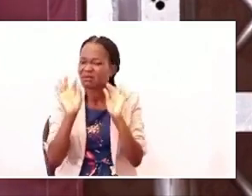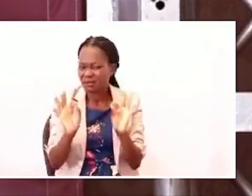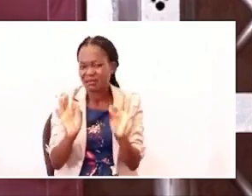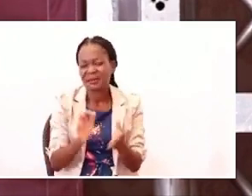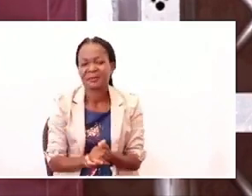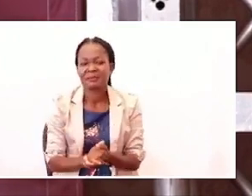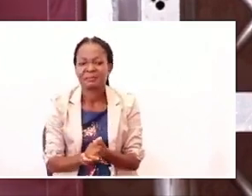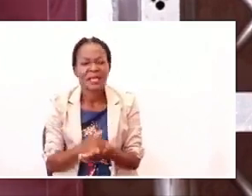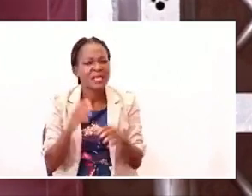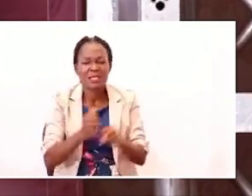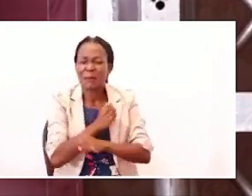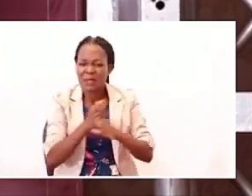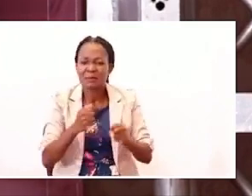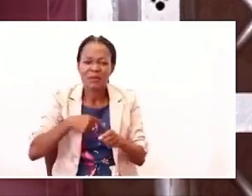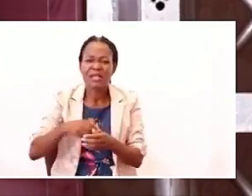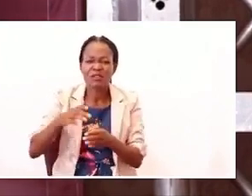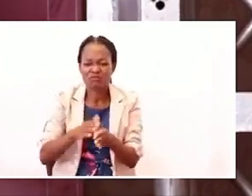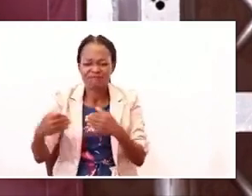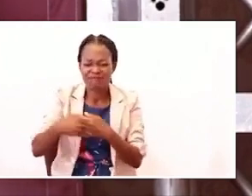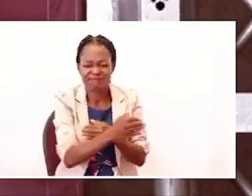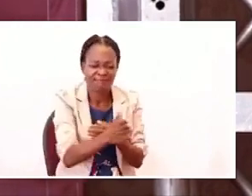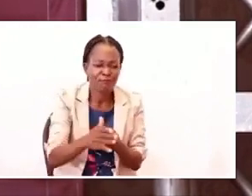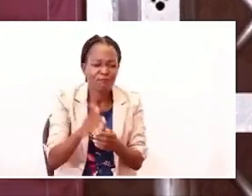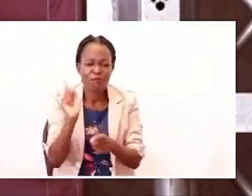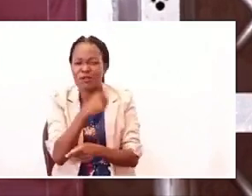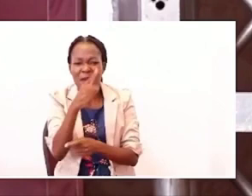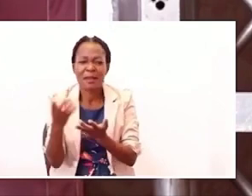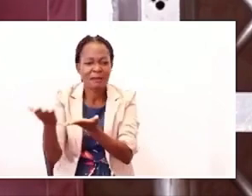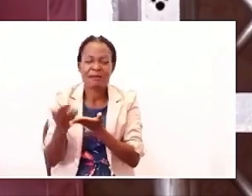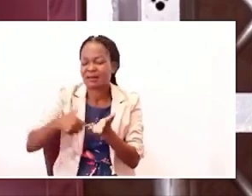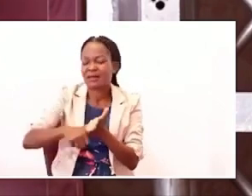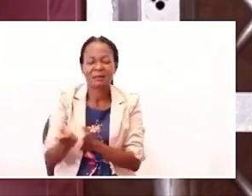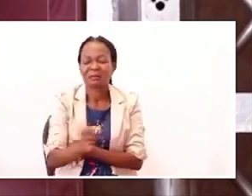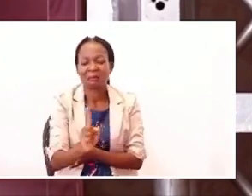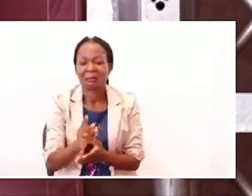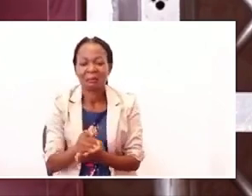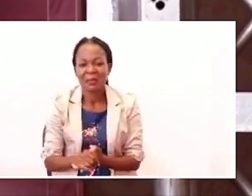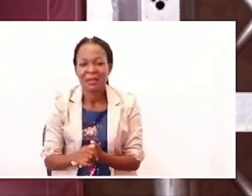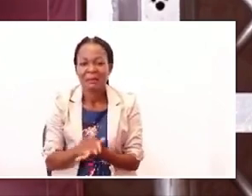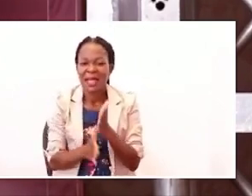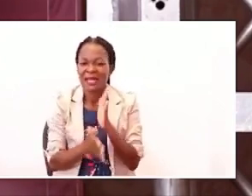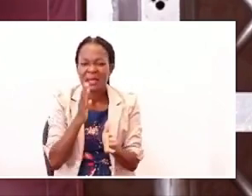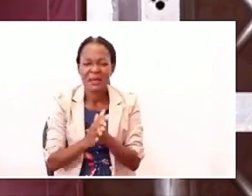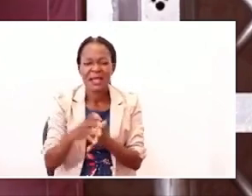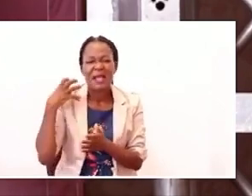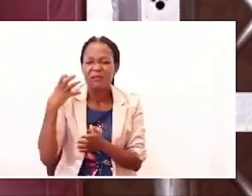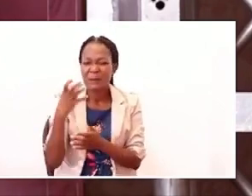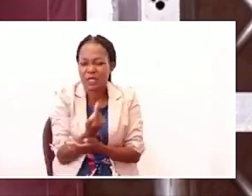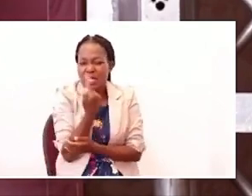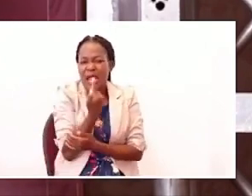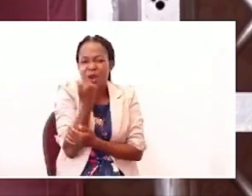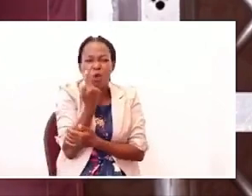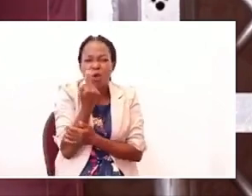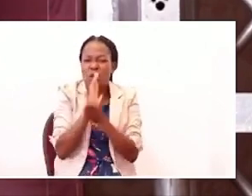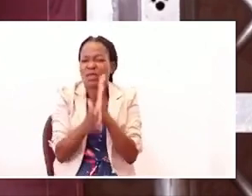It is not possible for us to imagine a situation where any state or government can run its operations